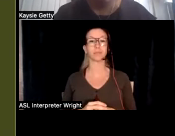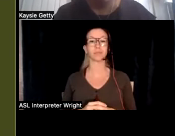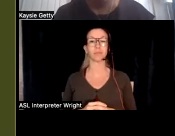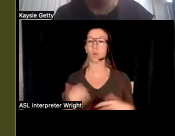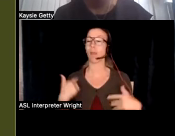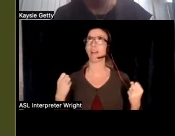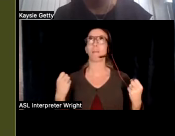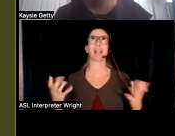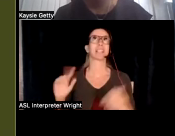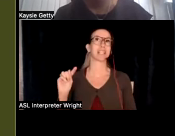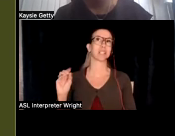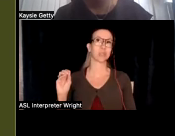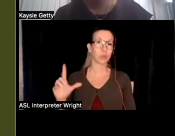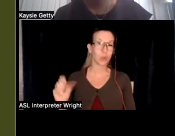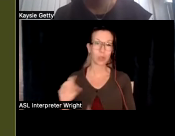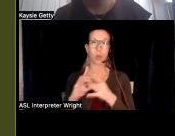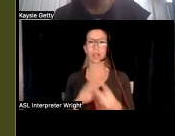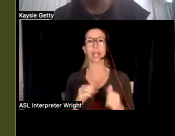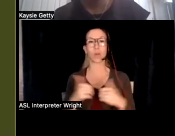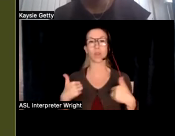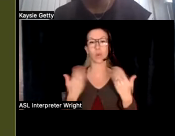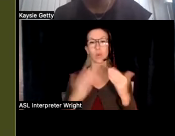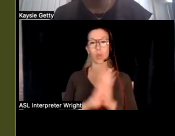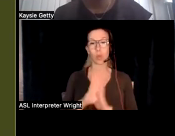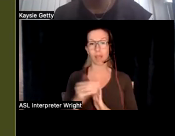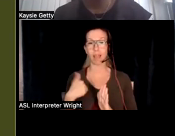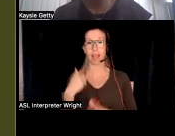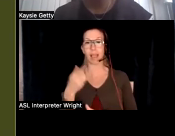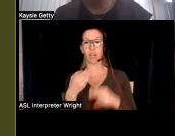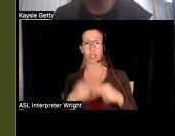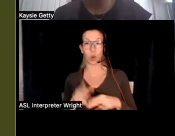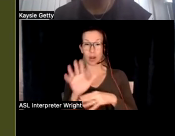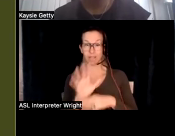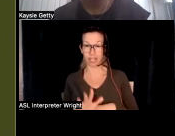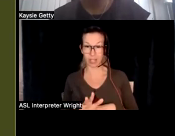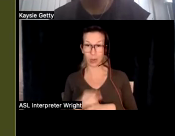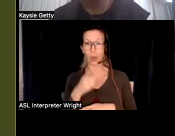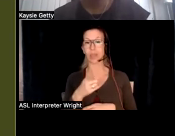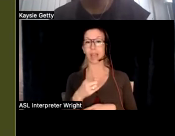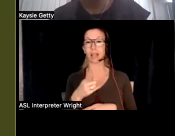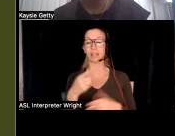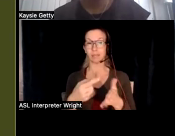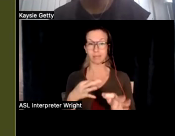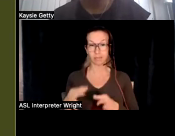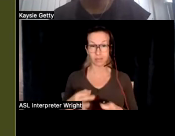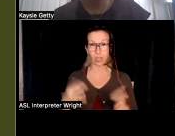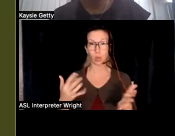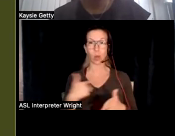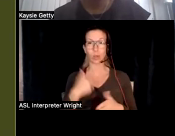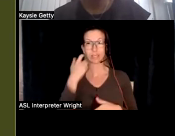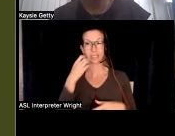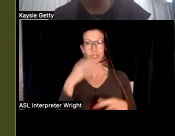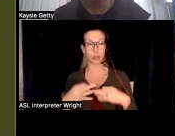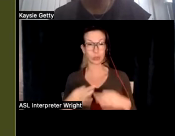of tools related to Youth Thrive. So we have a short video that talks about what we've just described in about 7 minutes